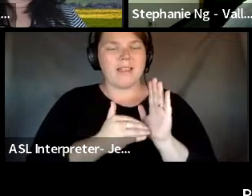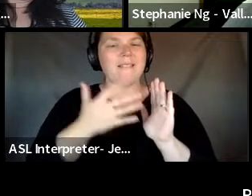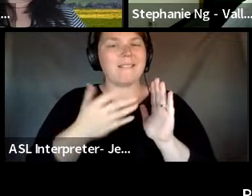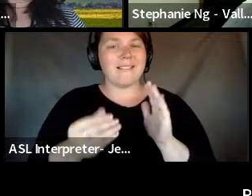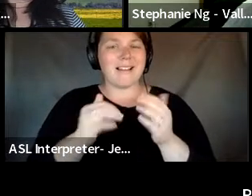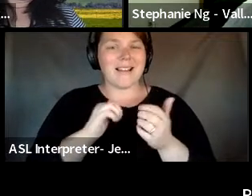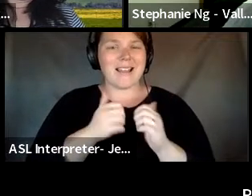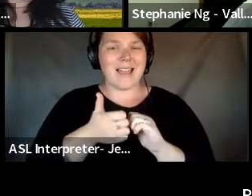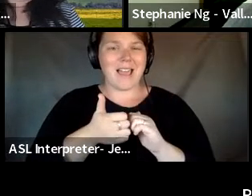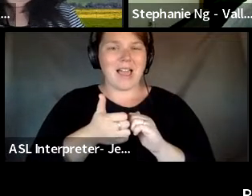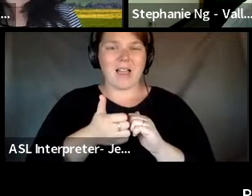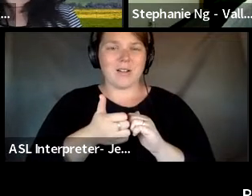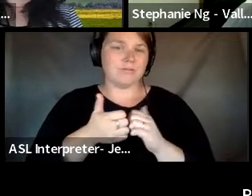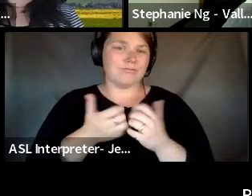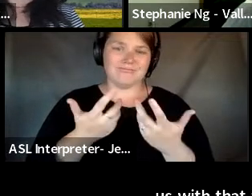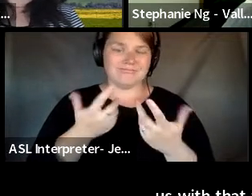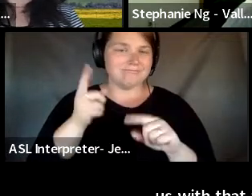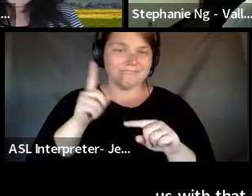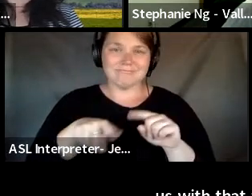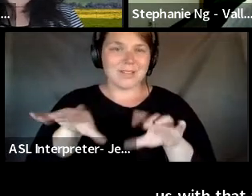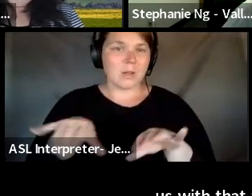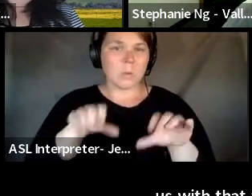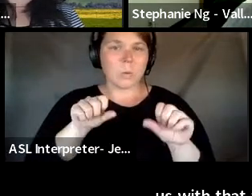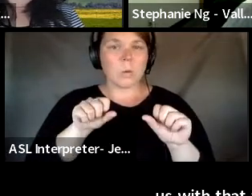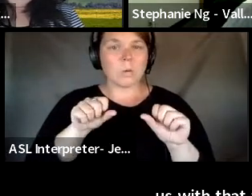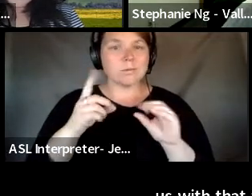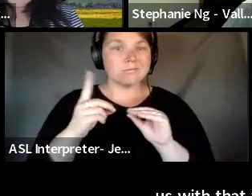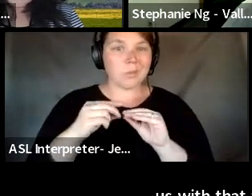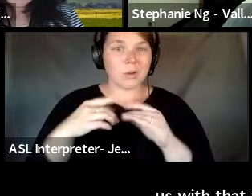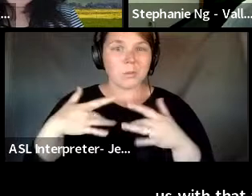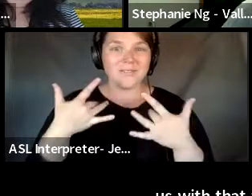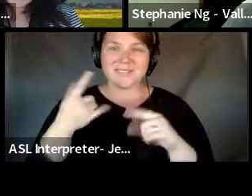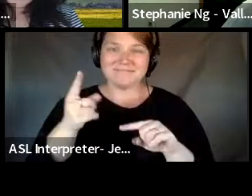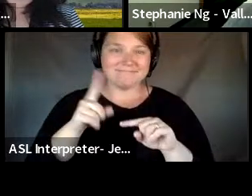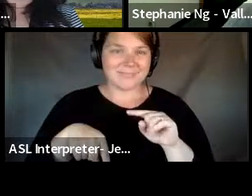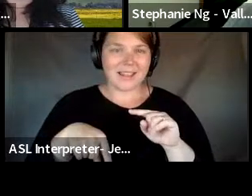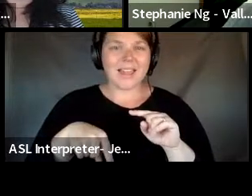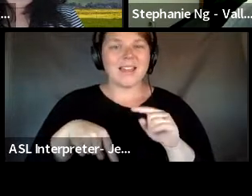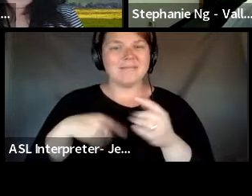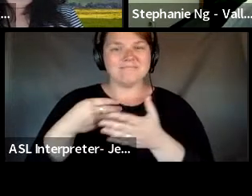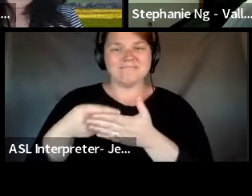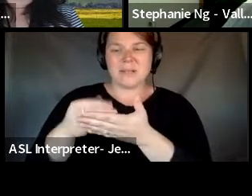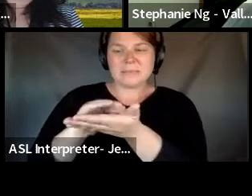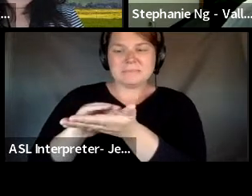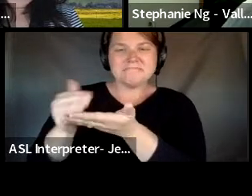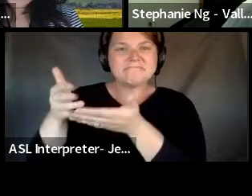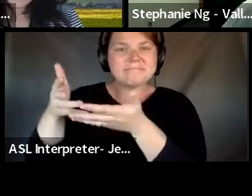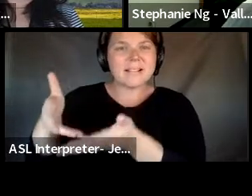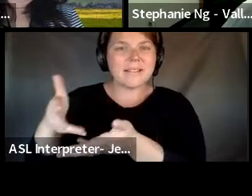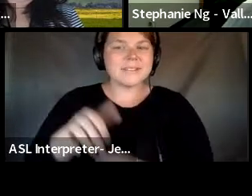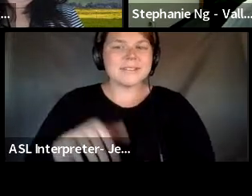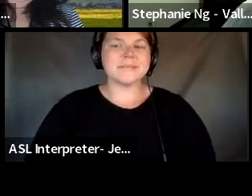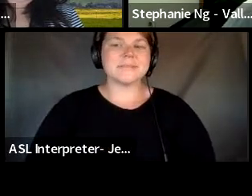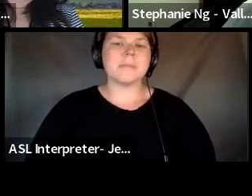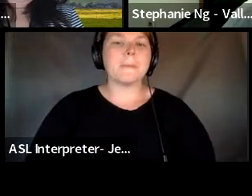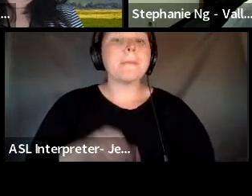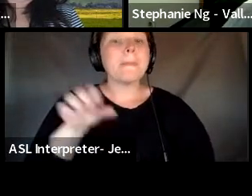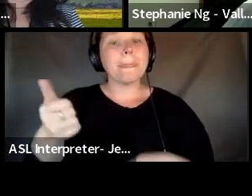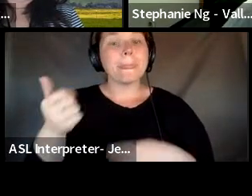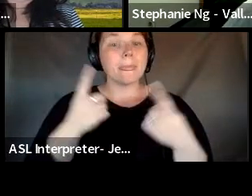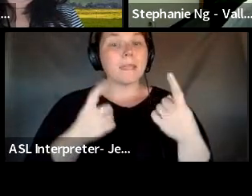able to do another event given that budget. Are there any